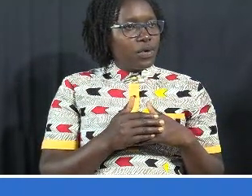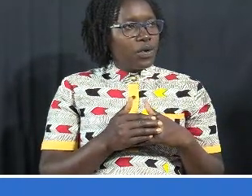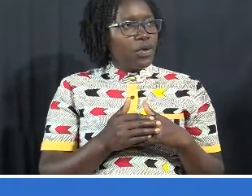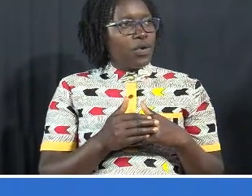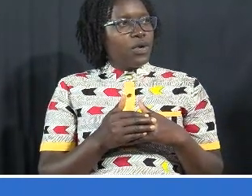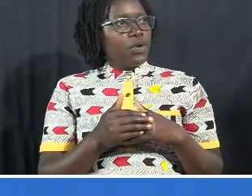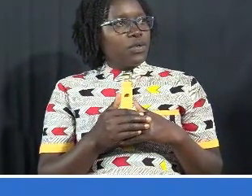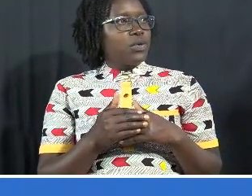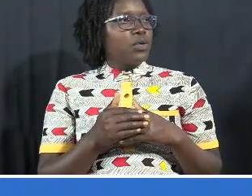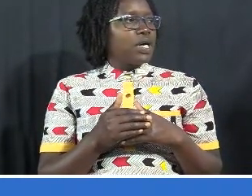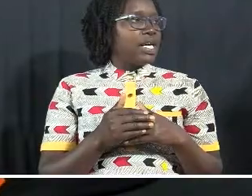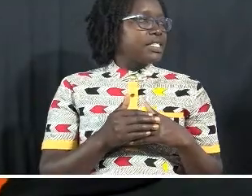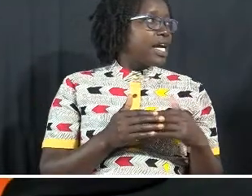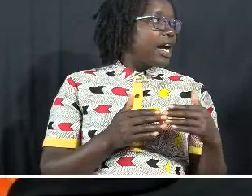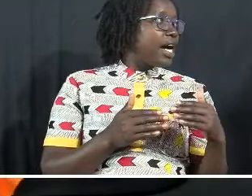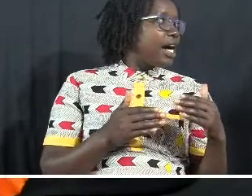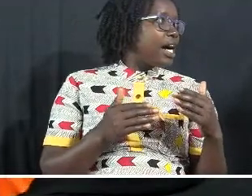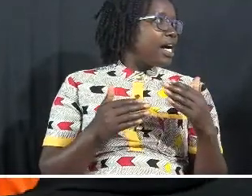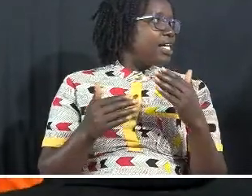Yuaja,